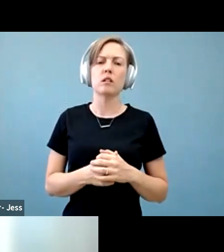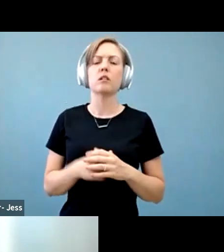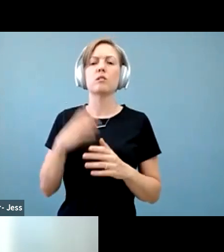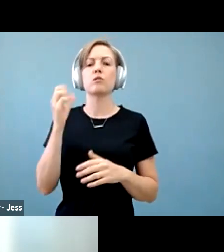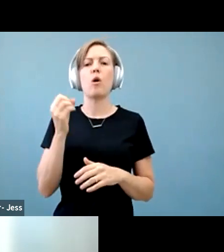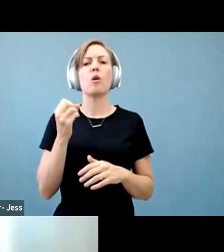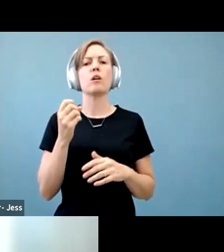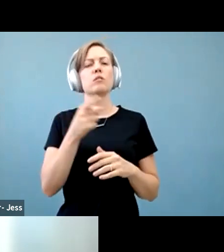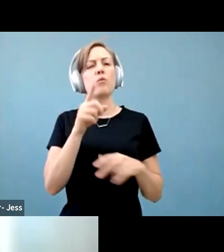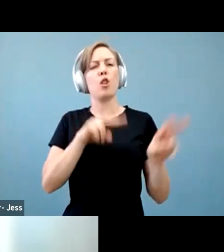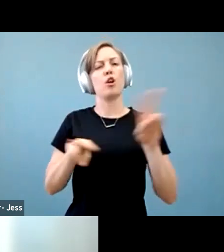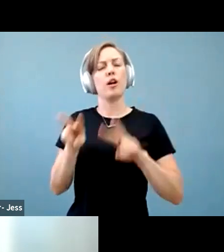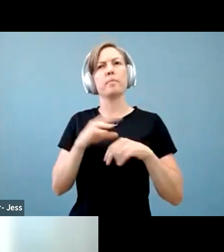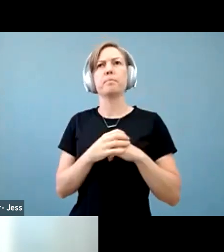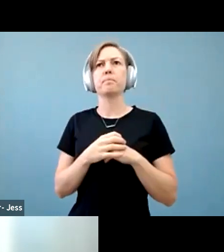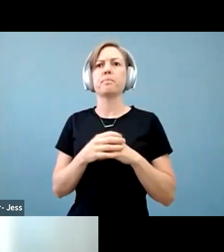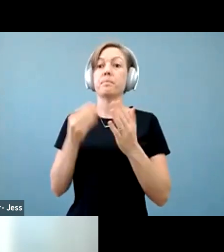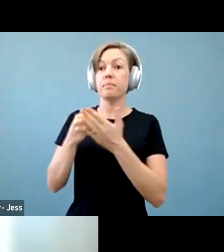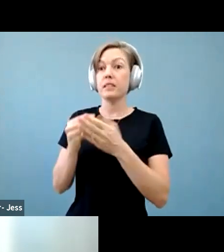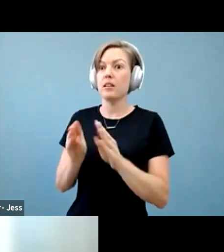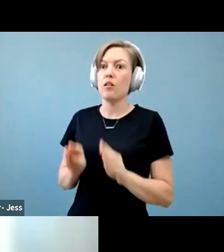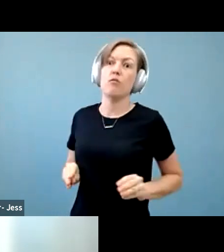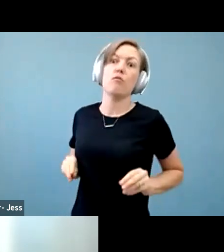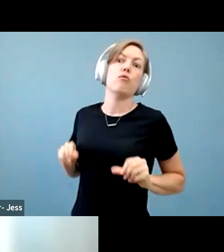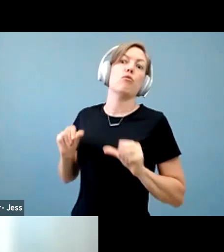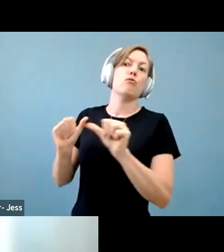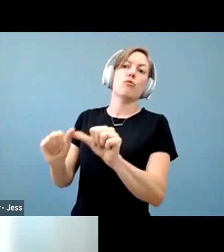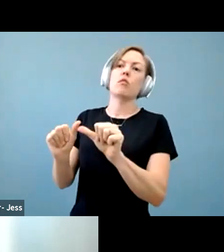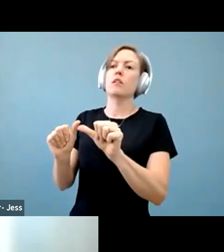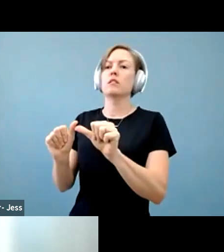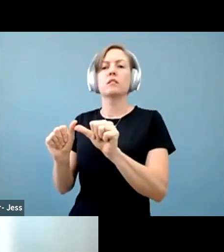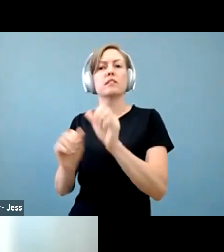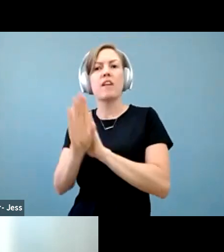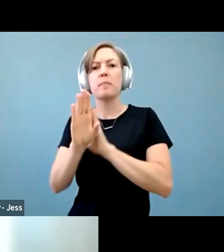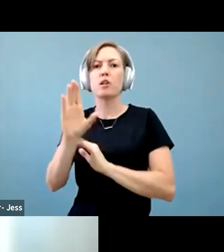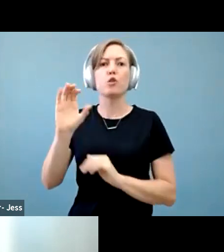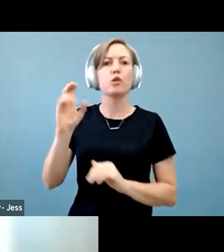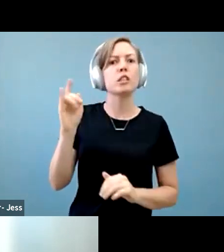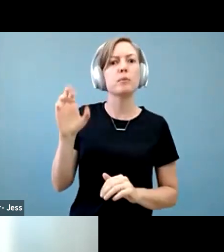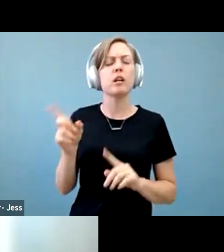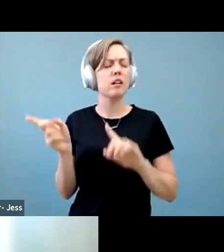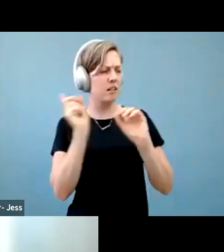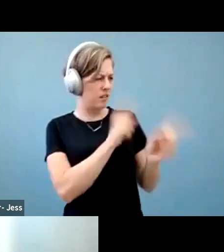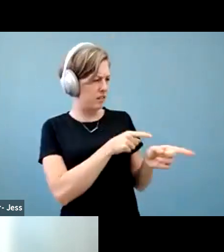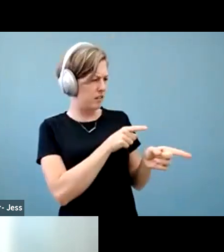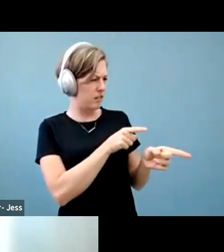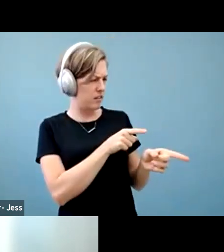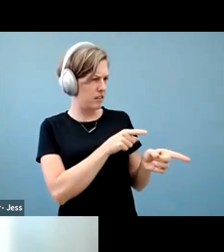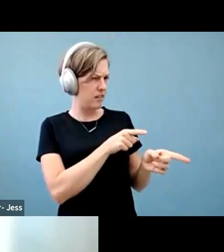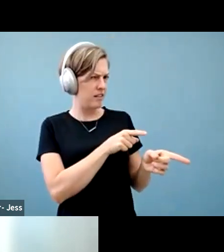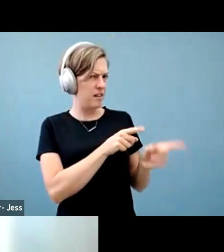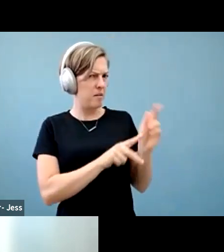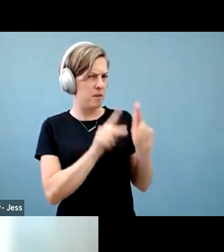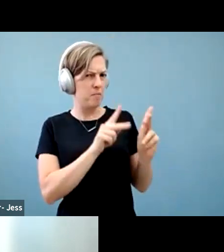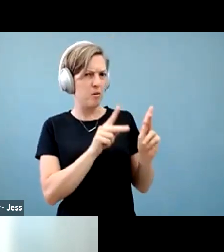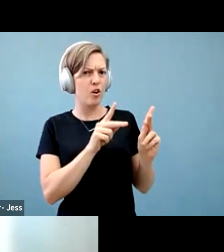You look at the money being spent on developing CRISPR, and then you look at the fact that people in